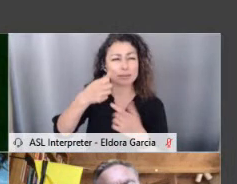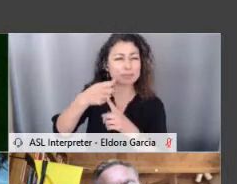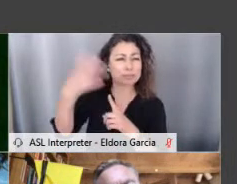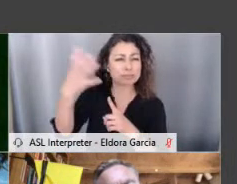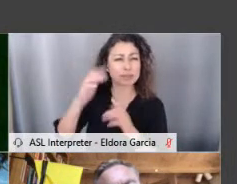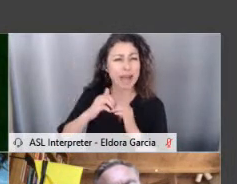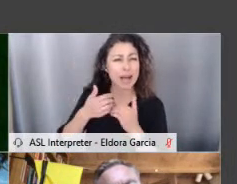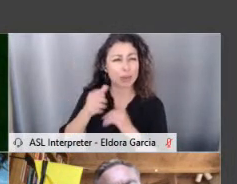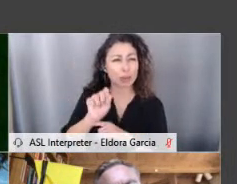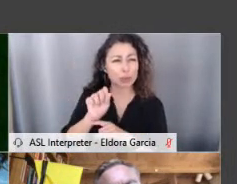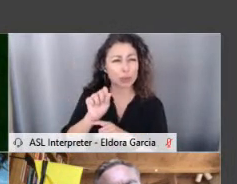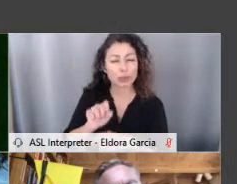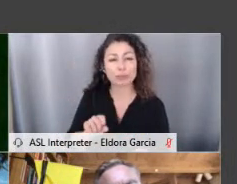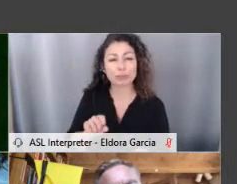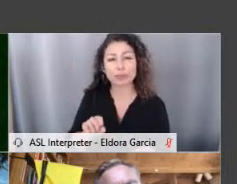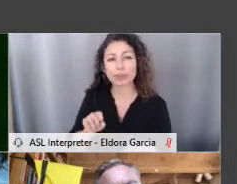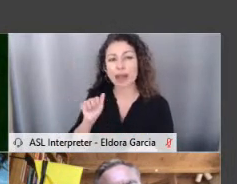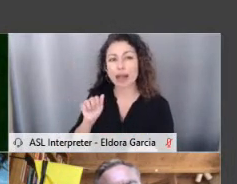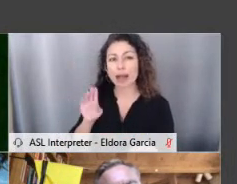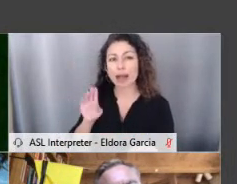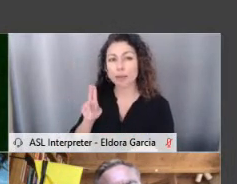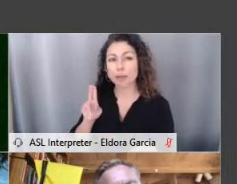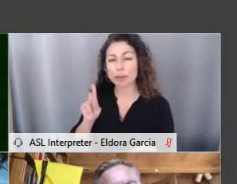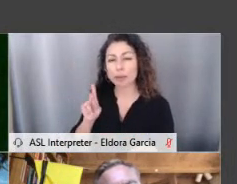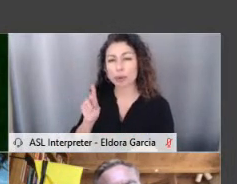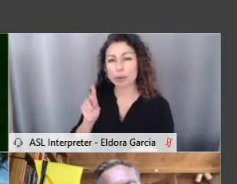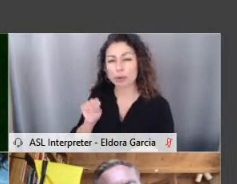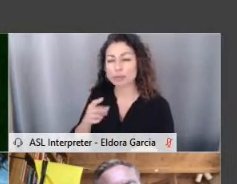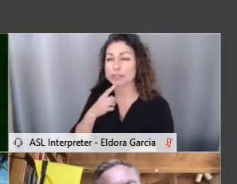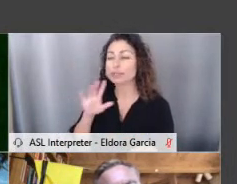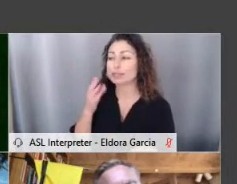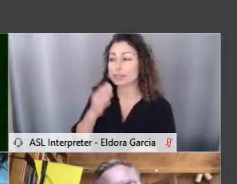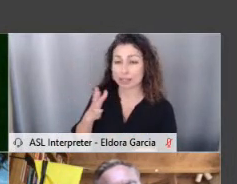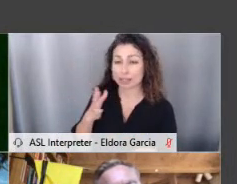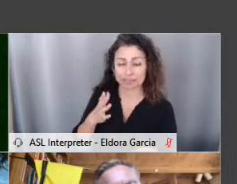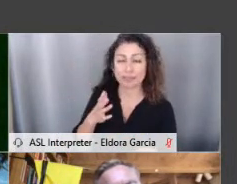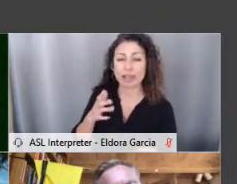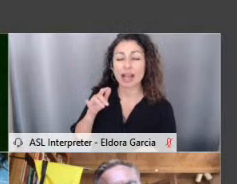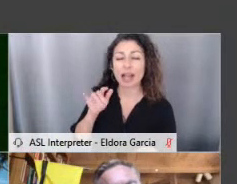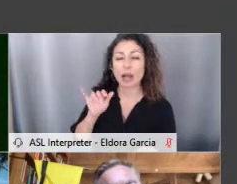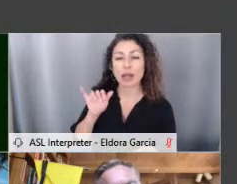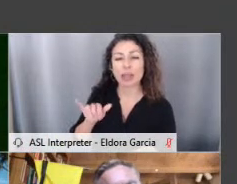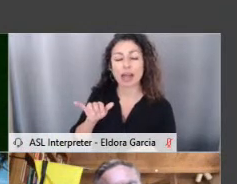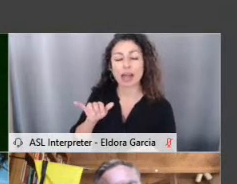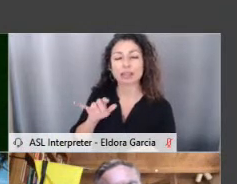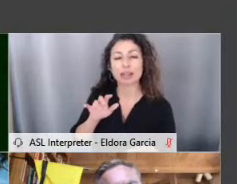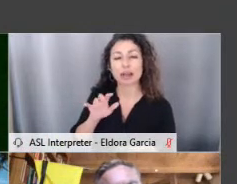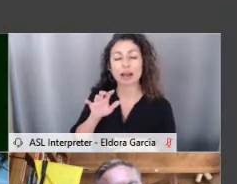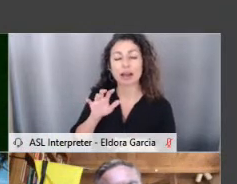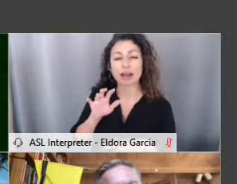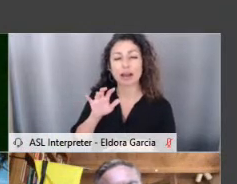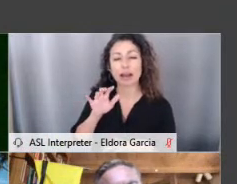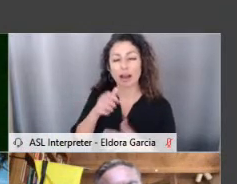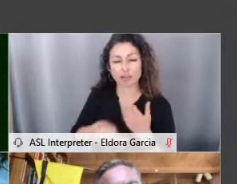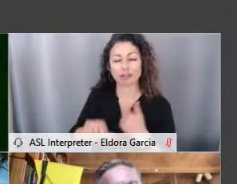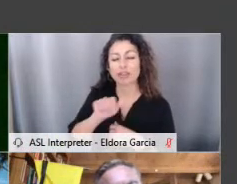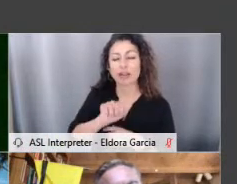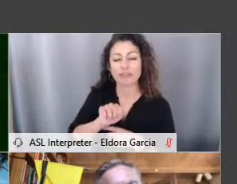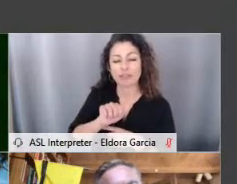Mr. Chair, members of the committee, and so premium tax credit is something that's referred to under the Affordable Care